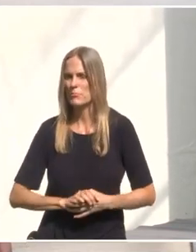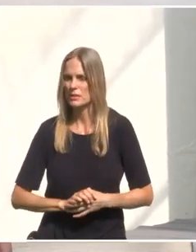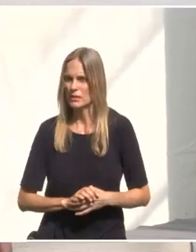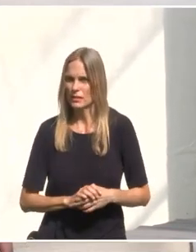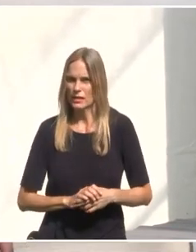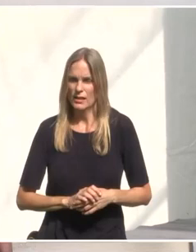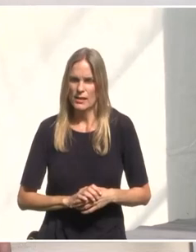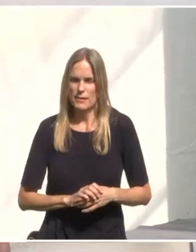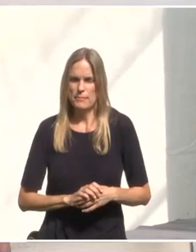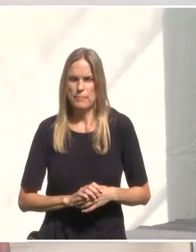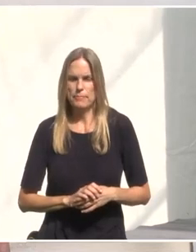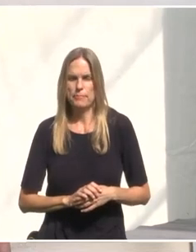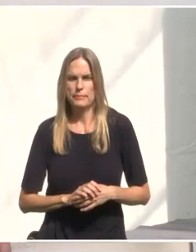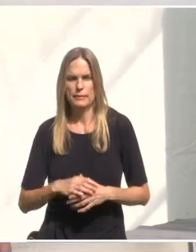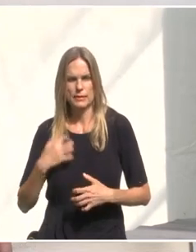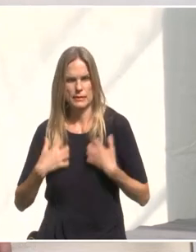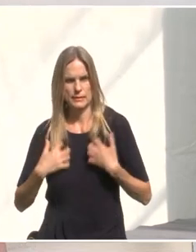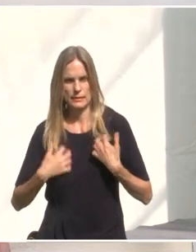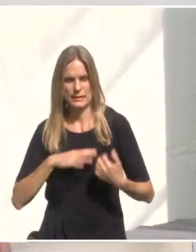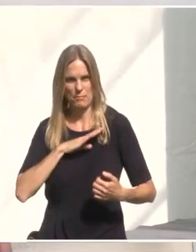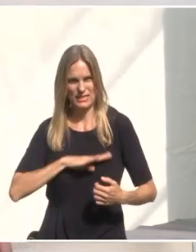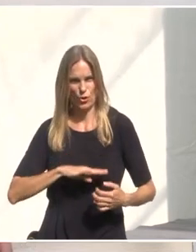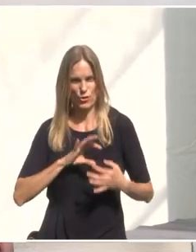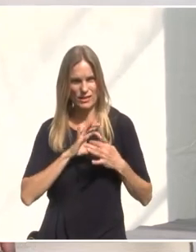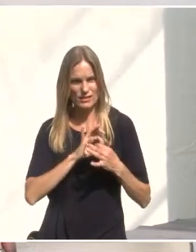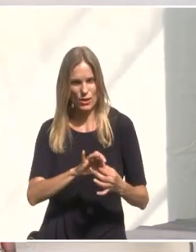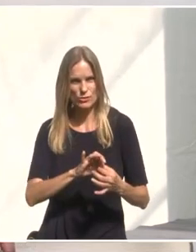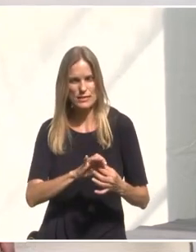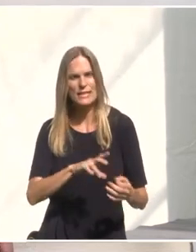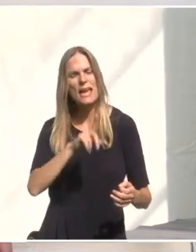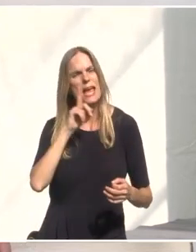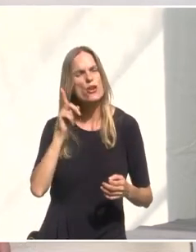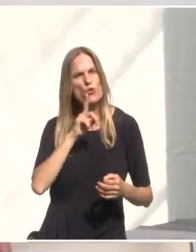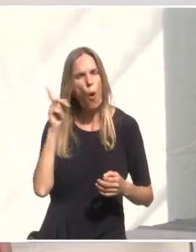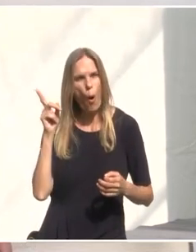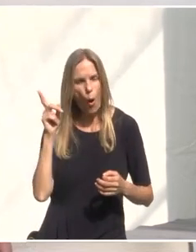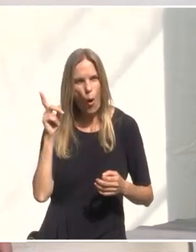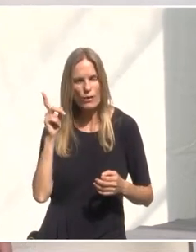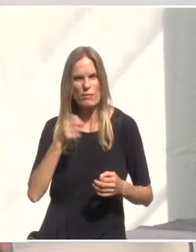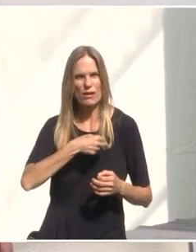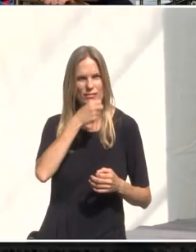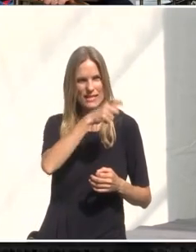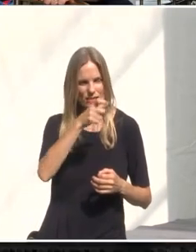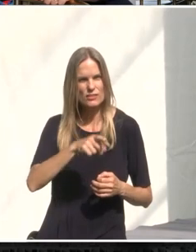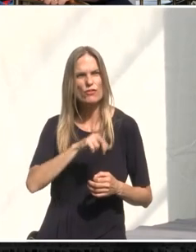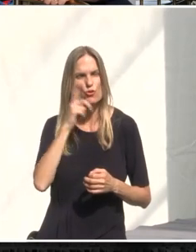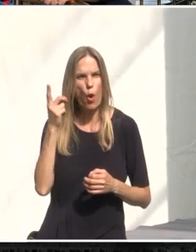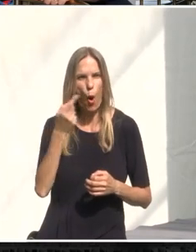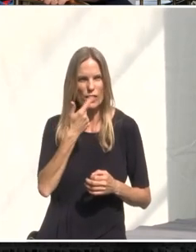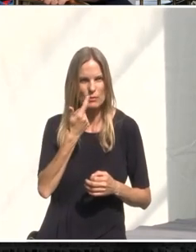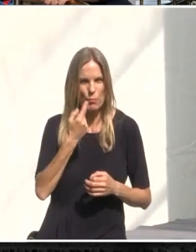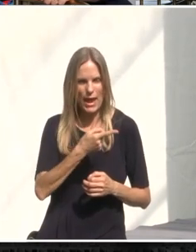the for anxiety and depression, especially in younger years, so for young adults, young men,